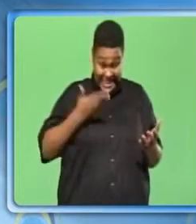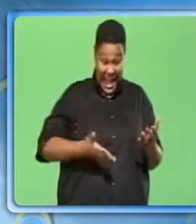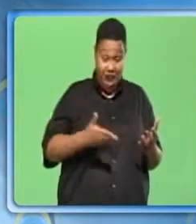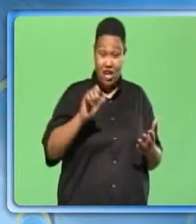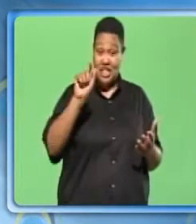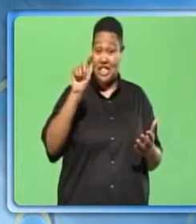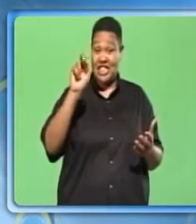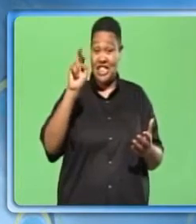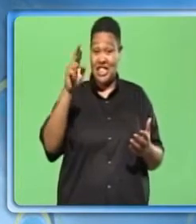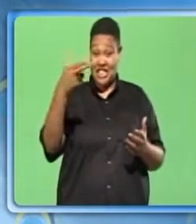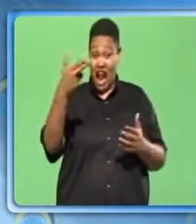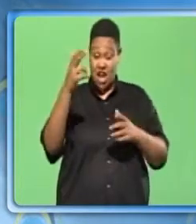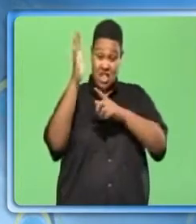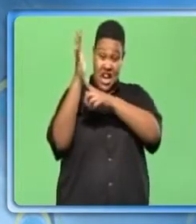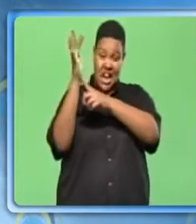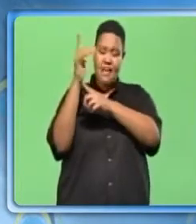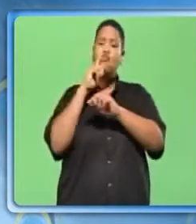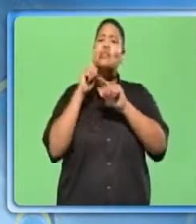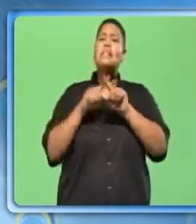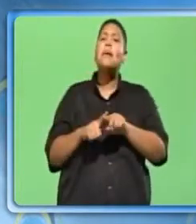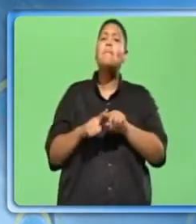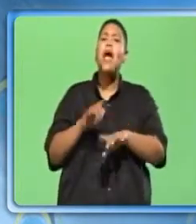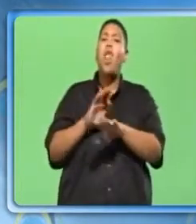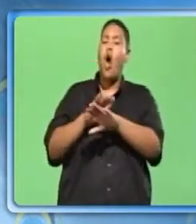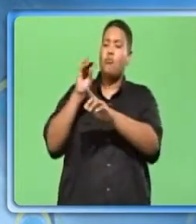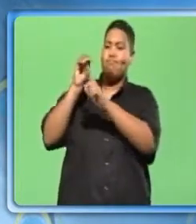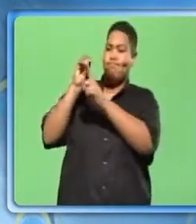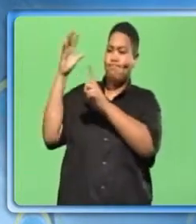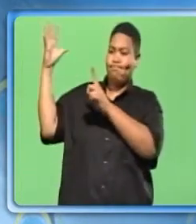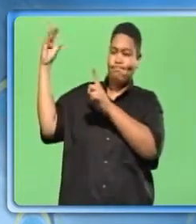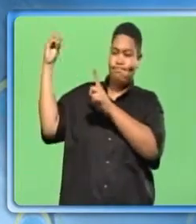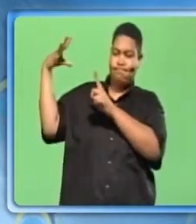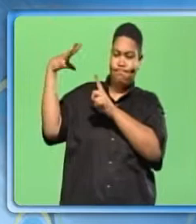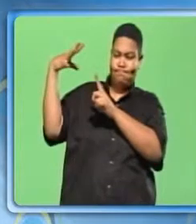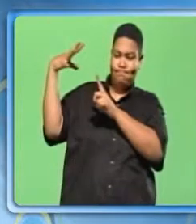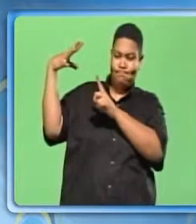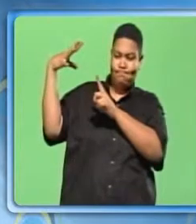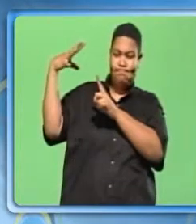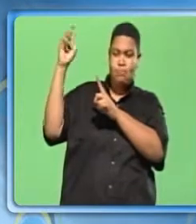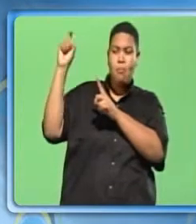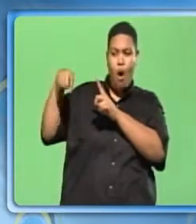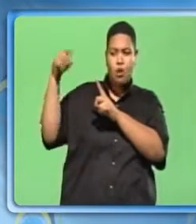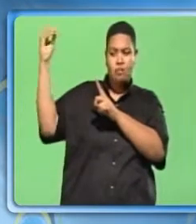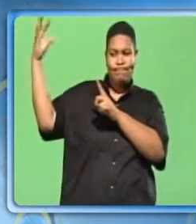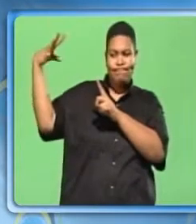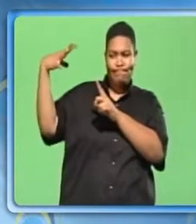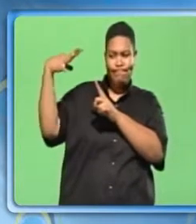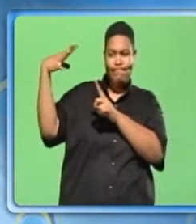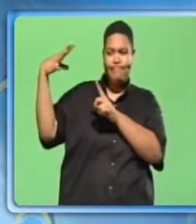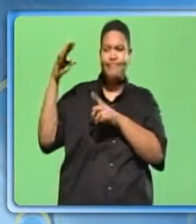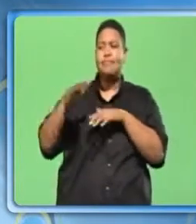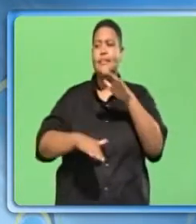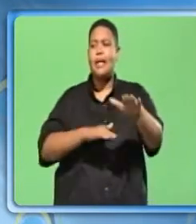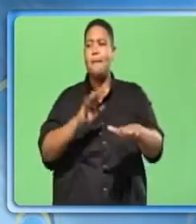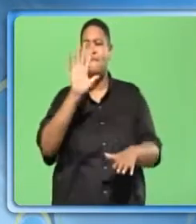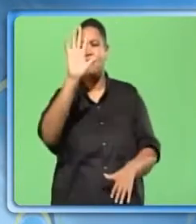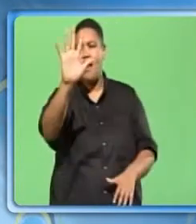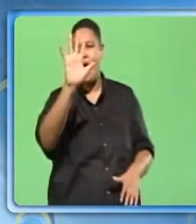leaf is dependent on its exposure of the leaf to light. Step